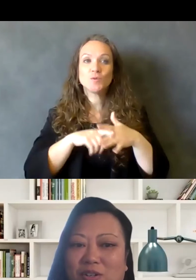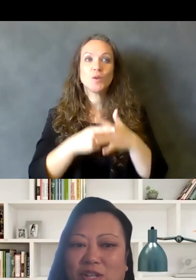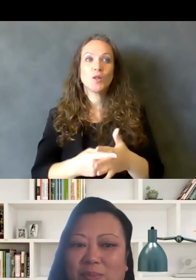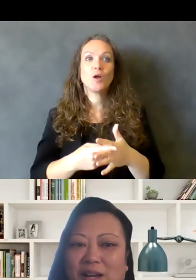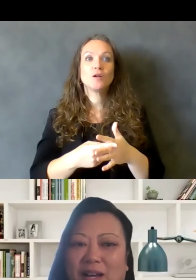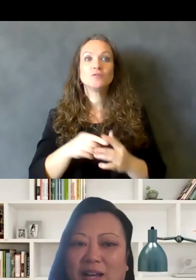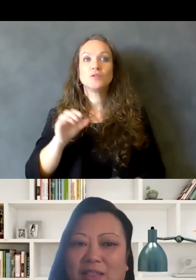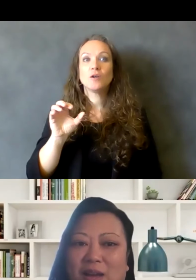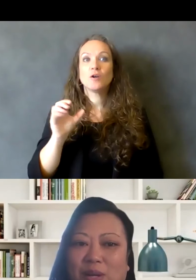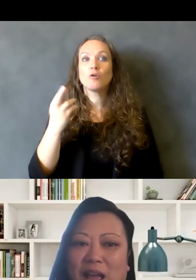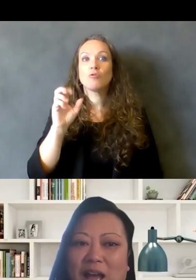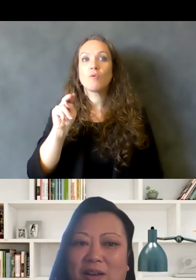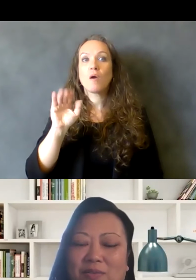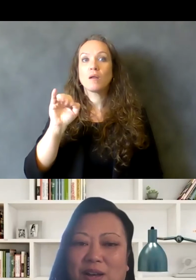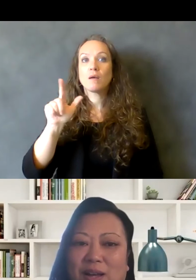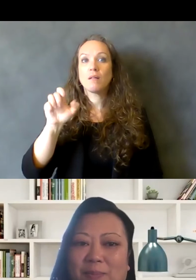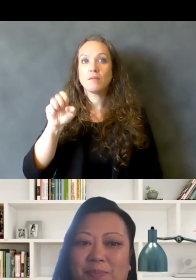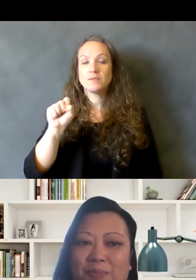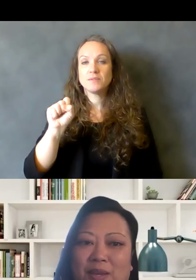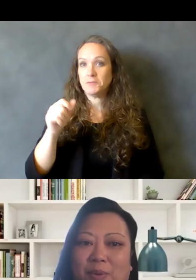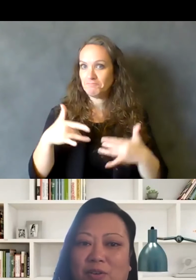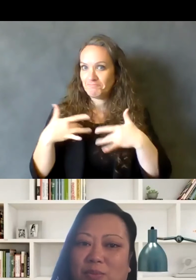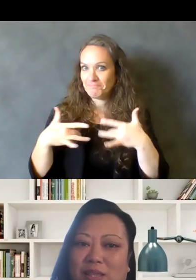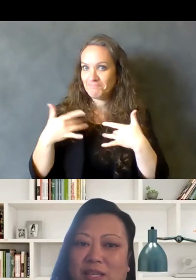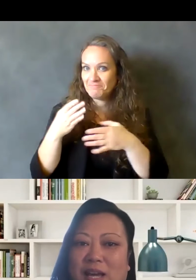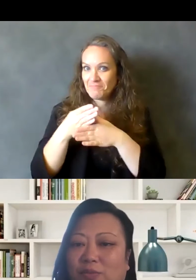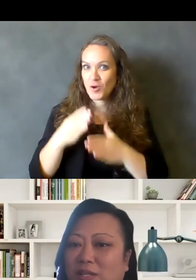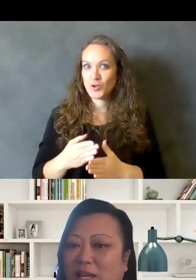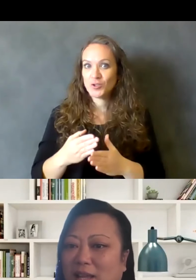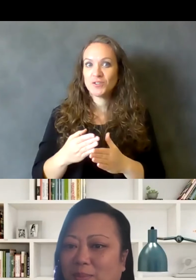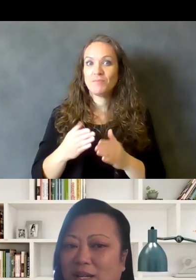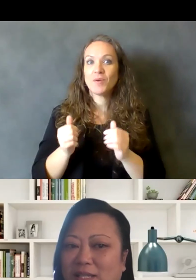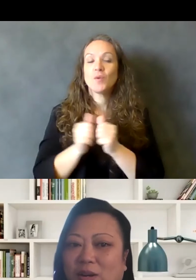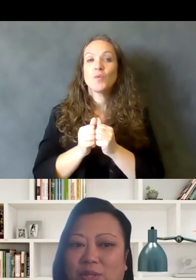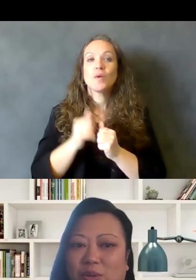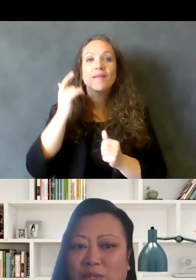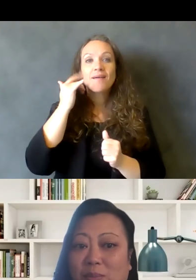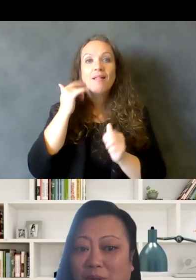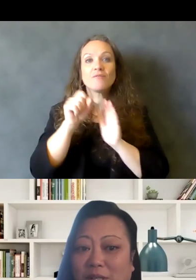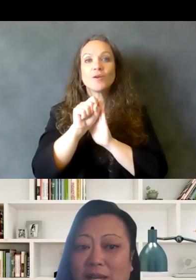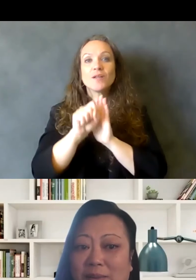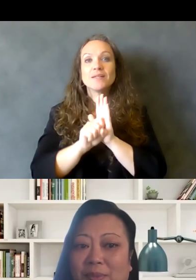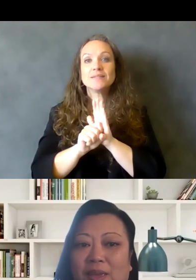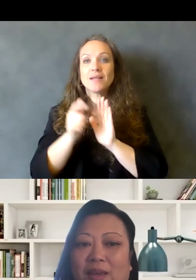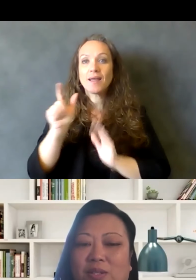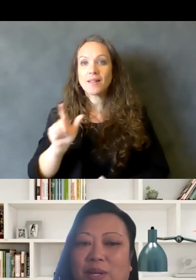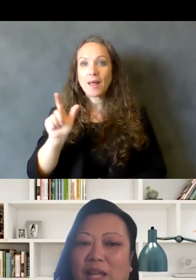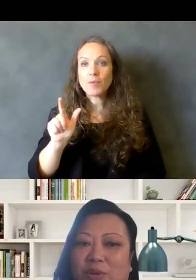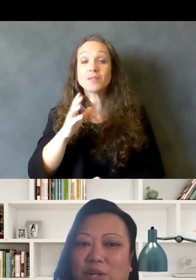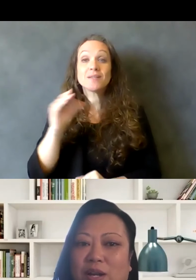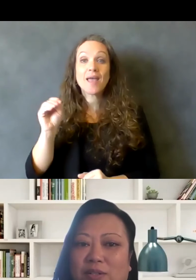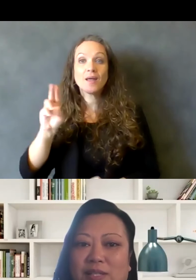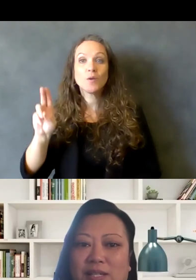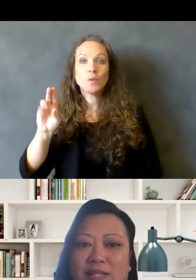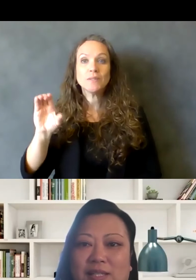exciting partnership that we have partnering with the California State Libraries and also UC Berkeley. So what